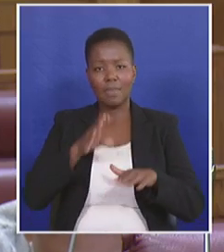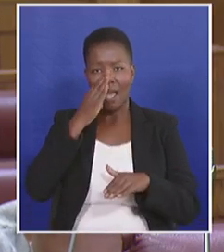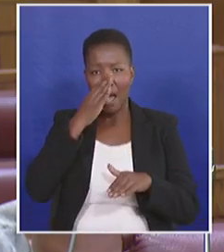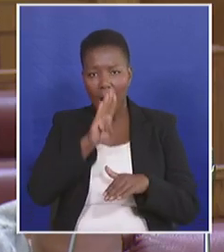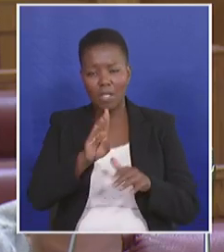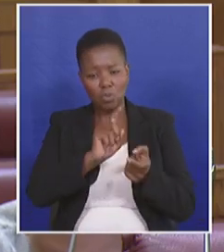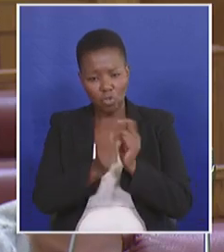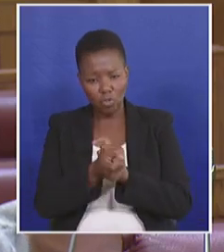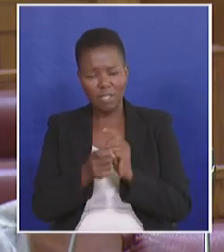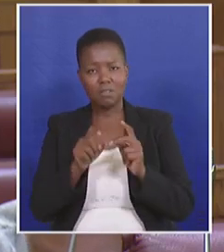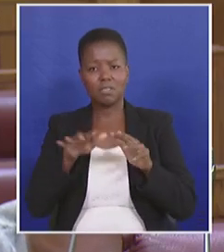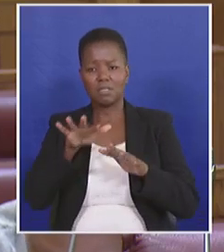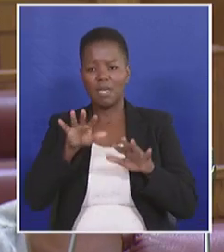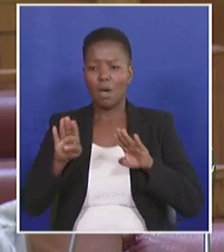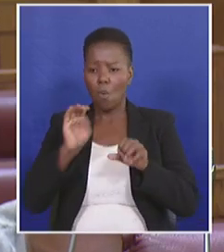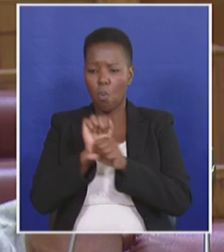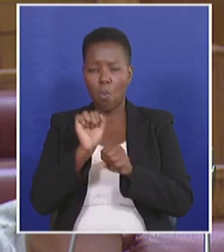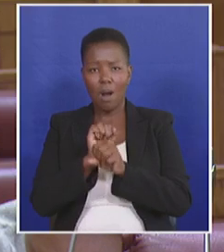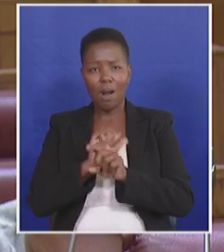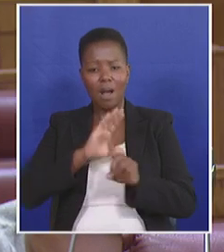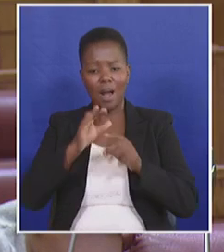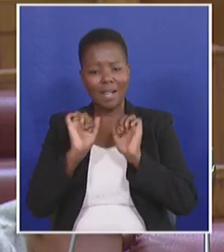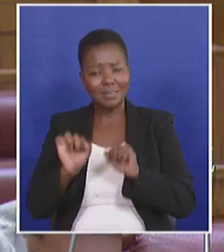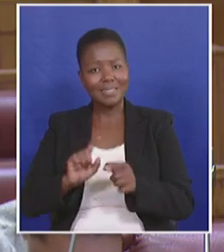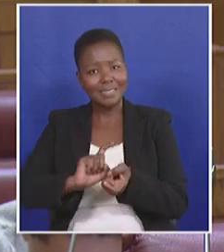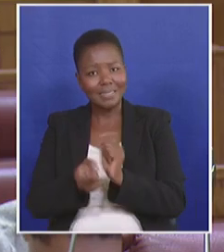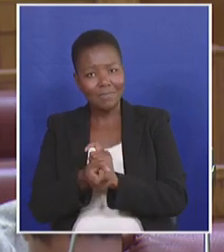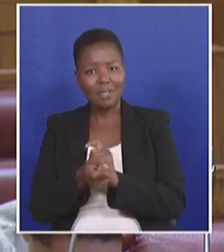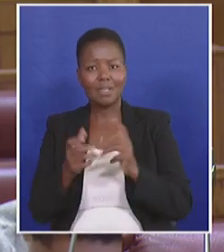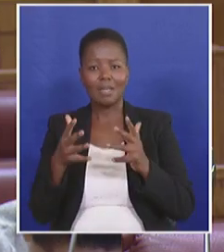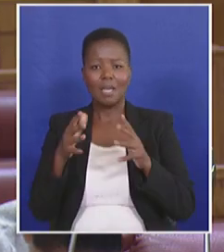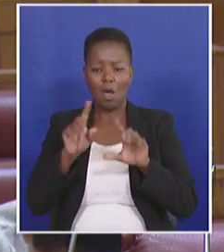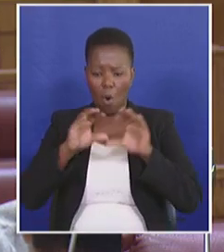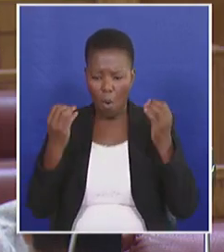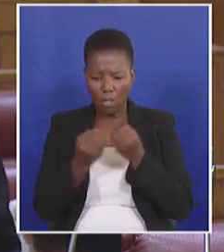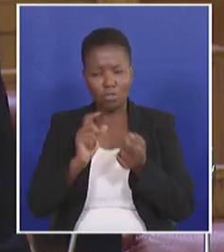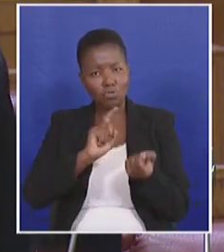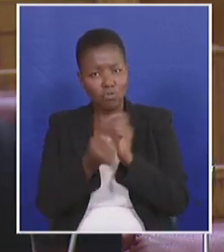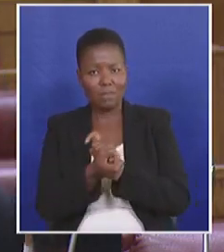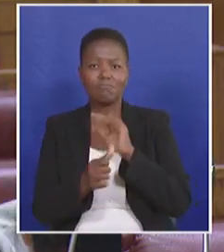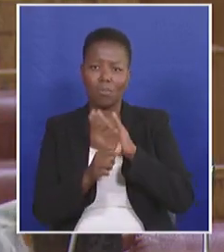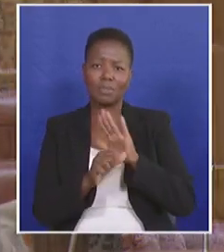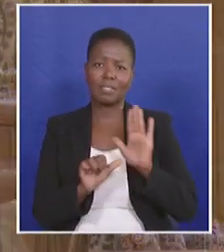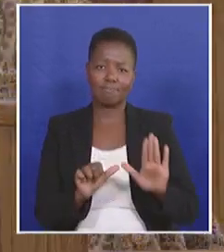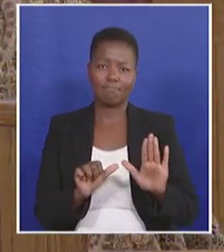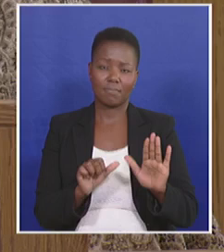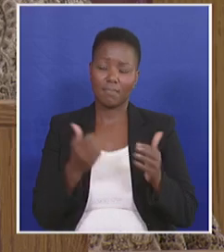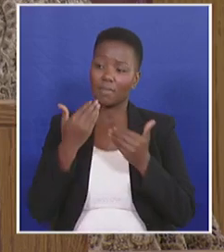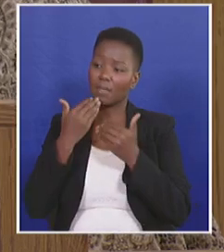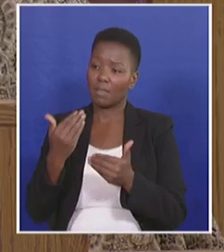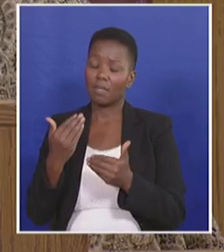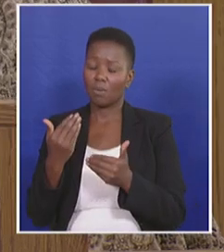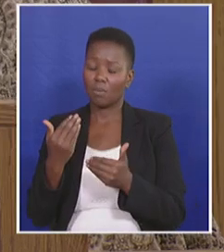change, material change, and organizational change. Thank you very much, Madam Chair. Thank you, Minister. Honorable